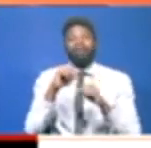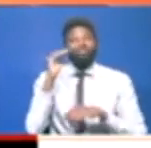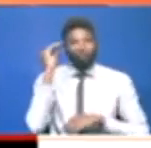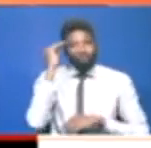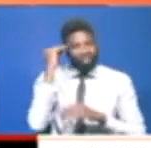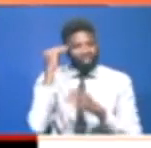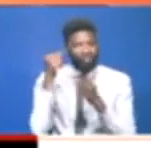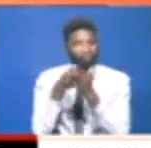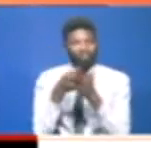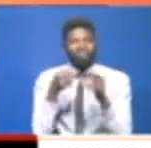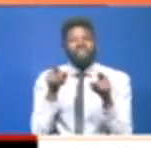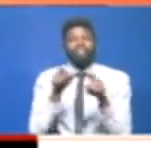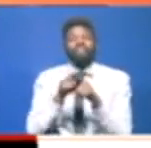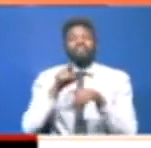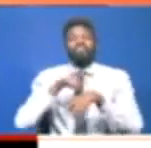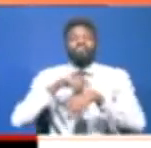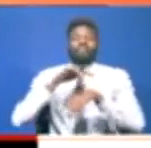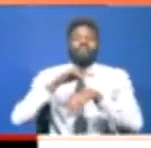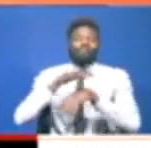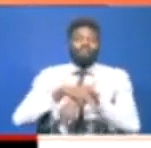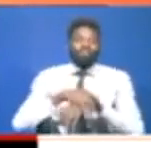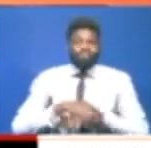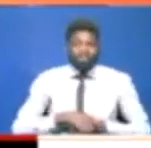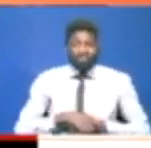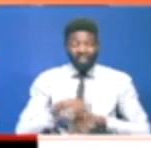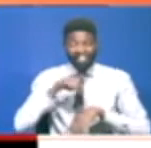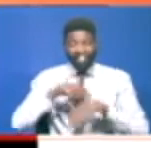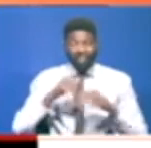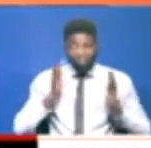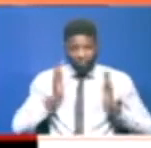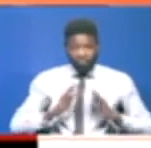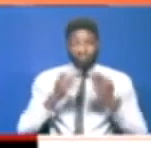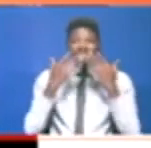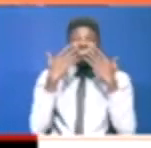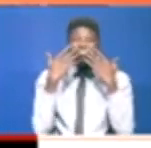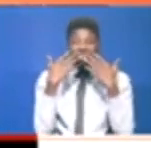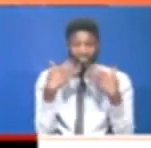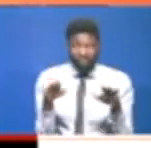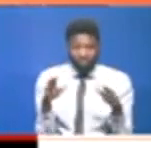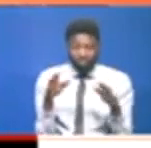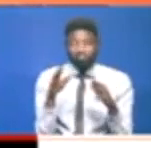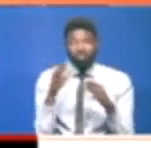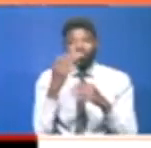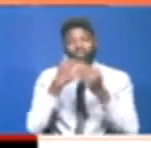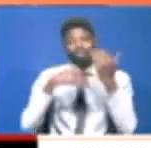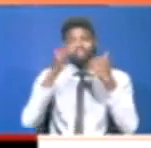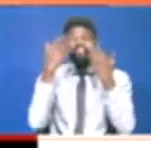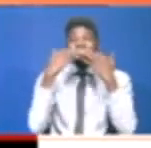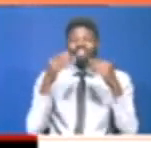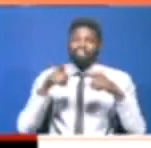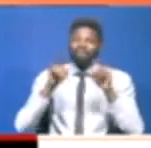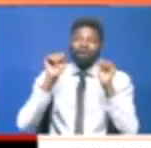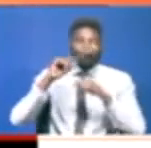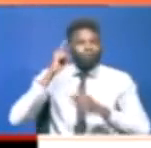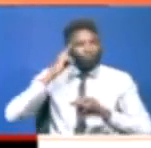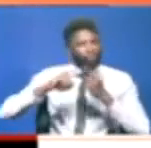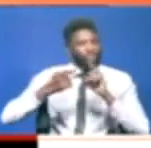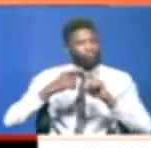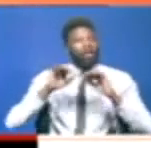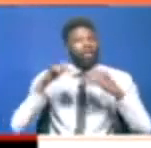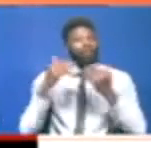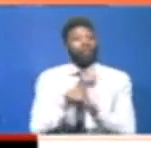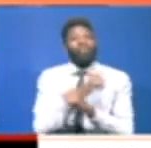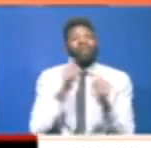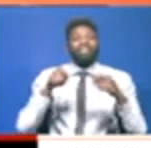earliest time possible. So that when this person now finishes college or campus, they're now able now to think of how well can they invest